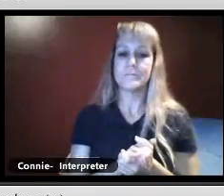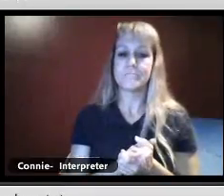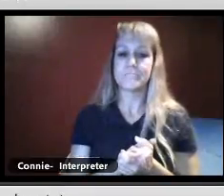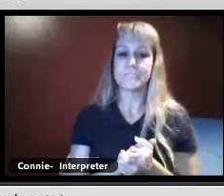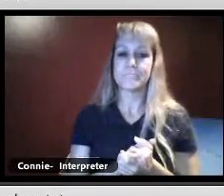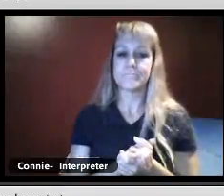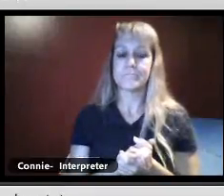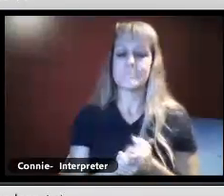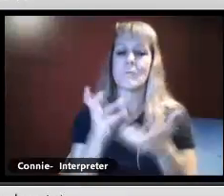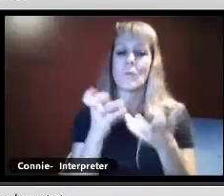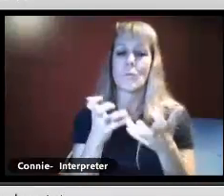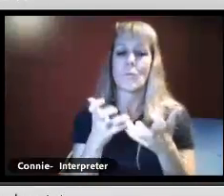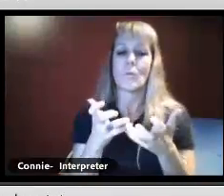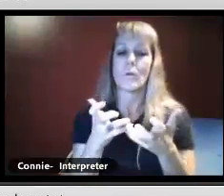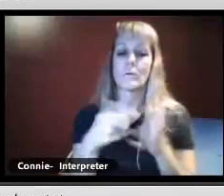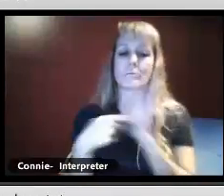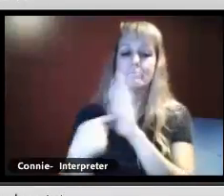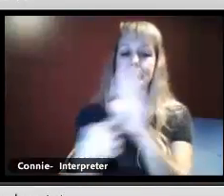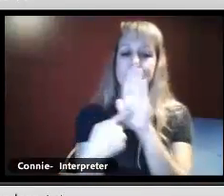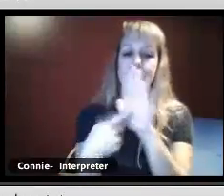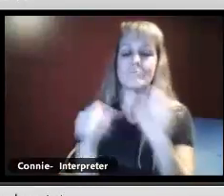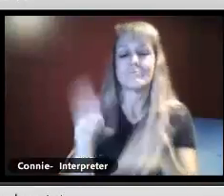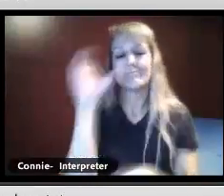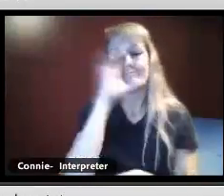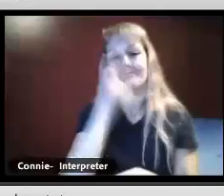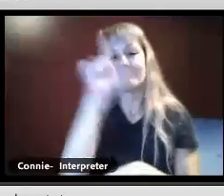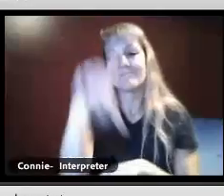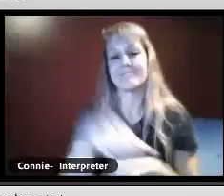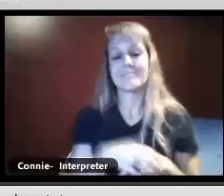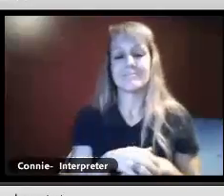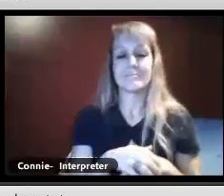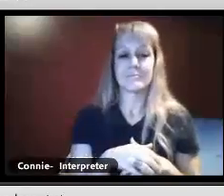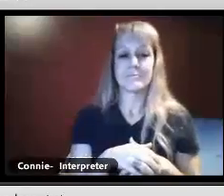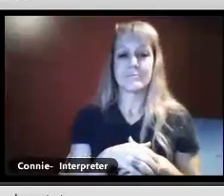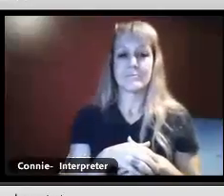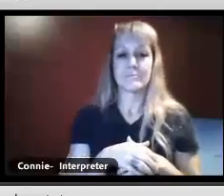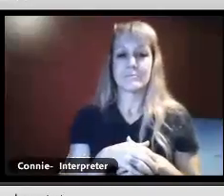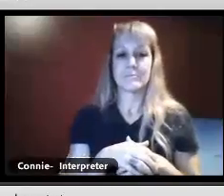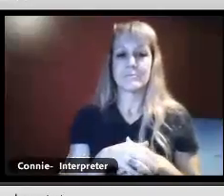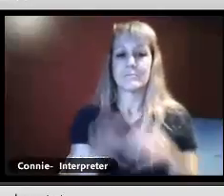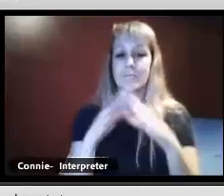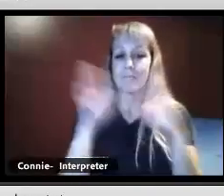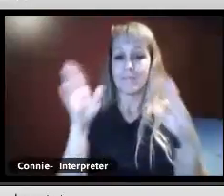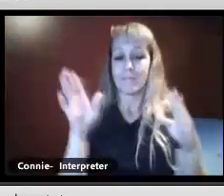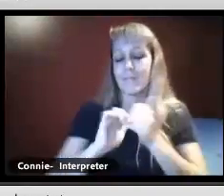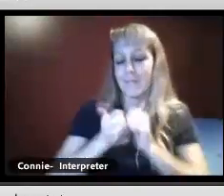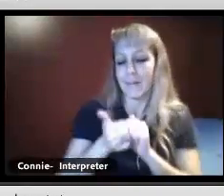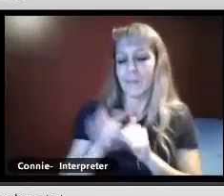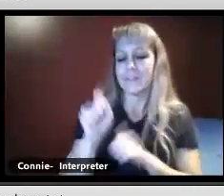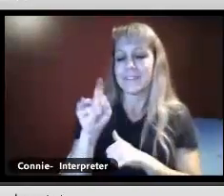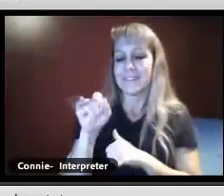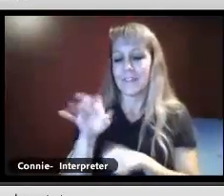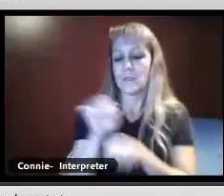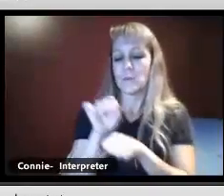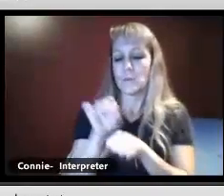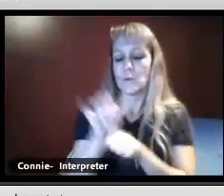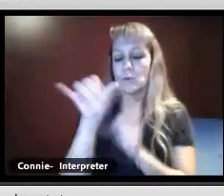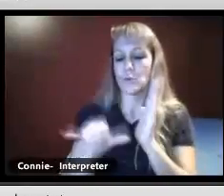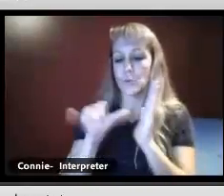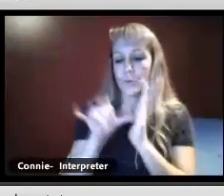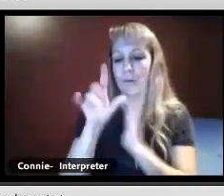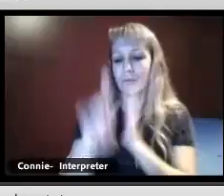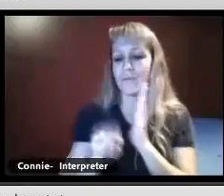I wanted to bring to your attention, you can look for this later, that there's a How Stuff Works YouTube video about the